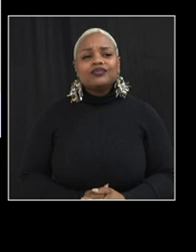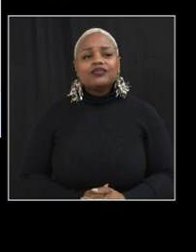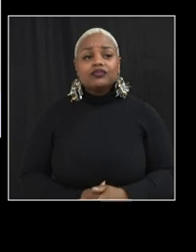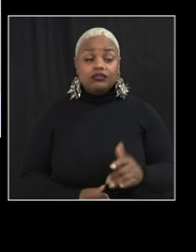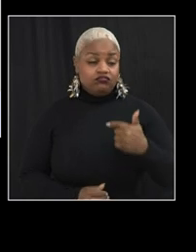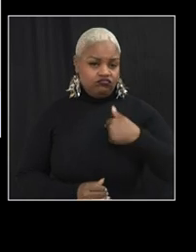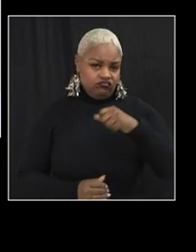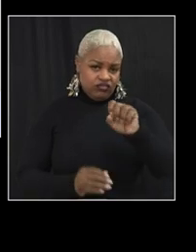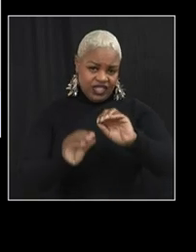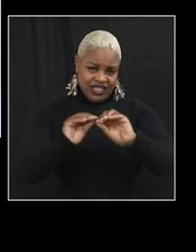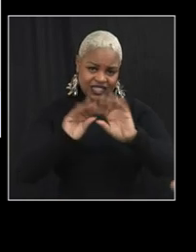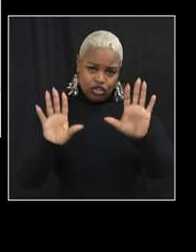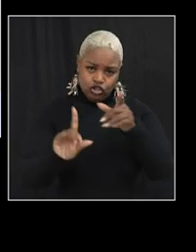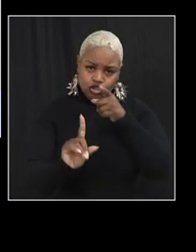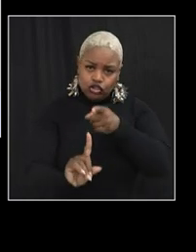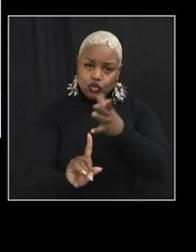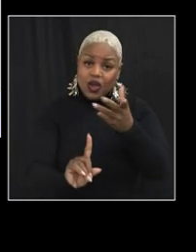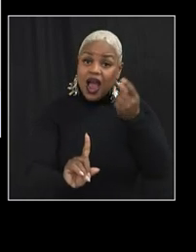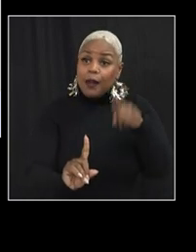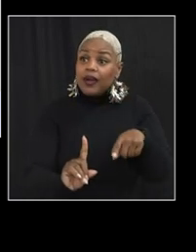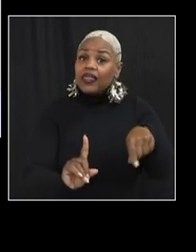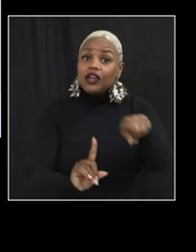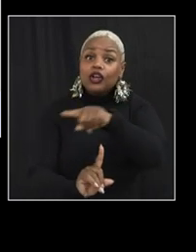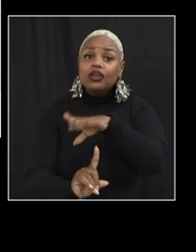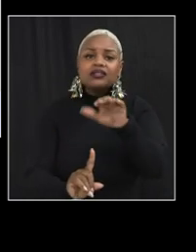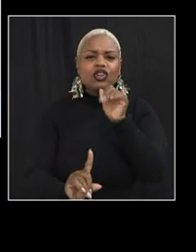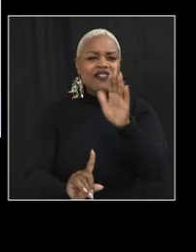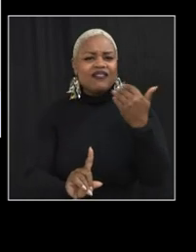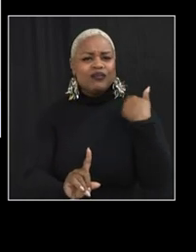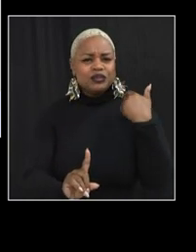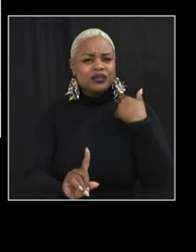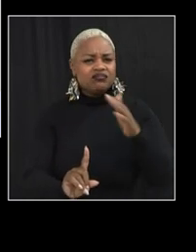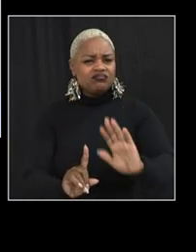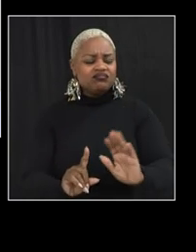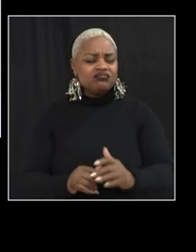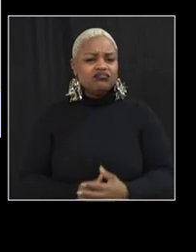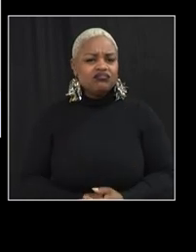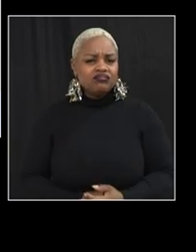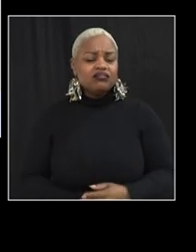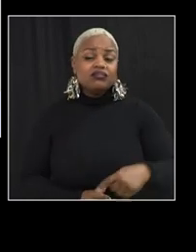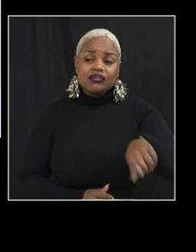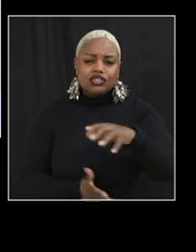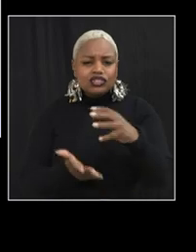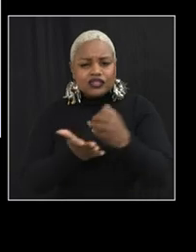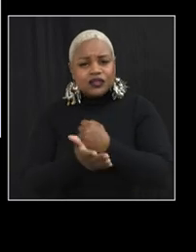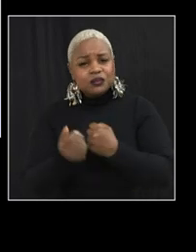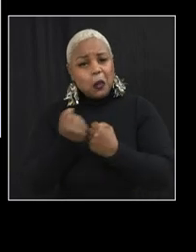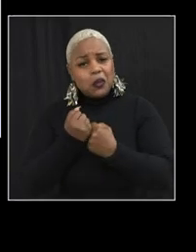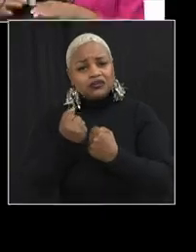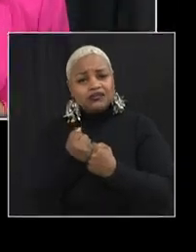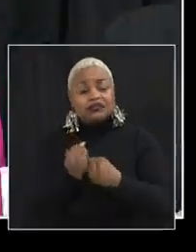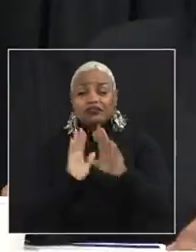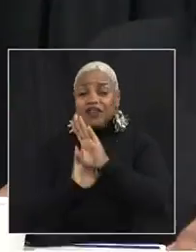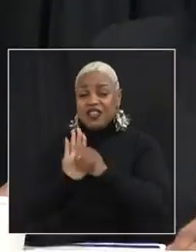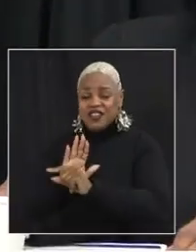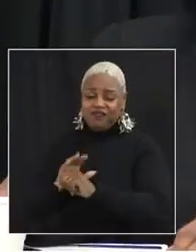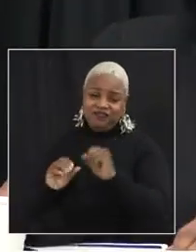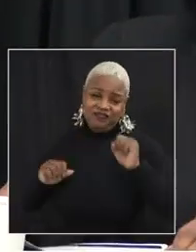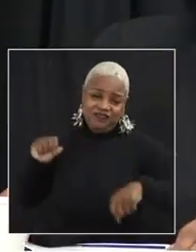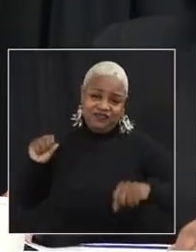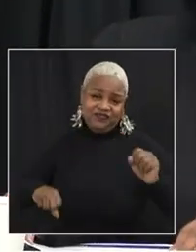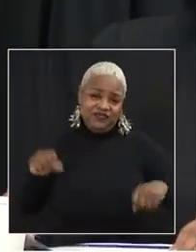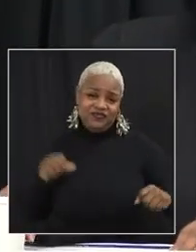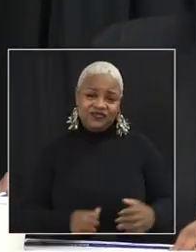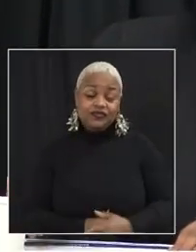is not their fault, and they deserve our support. Okay, so with that, I'm going to turn